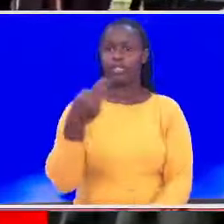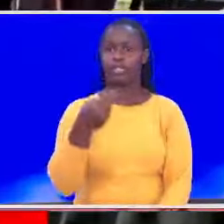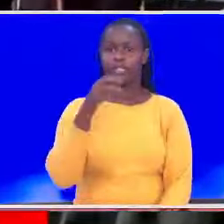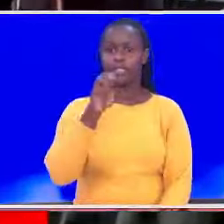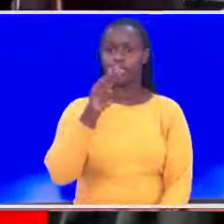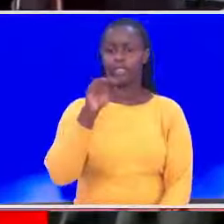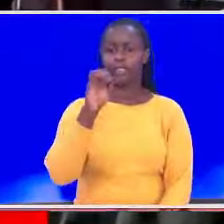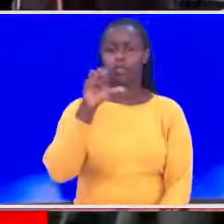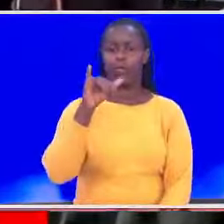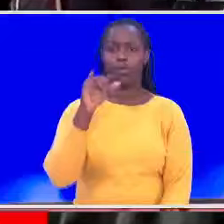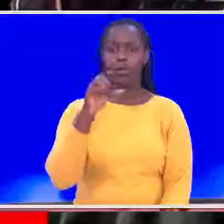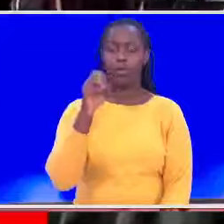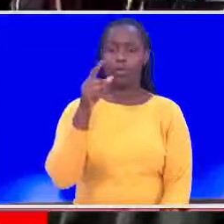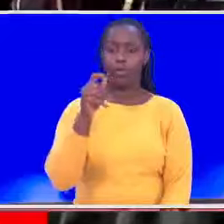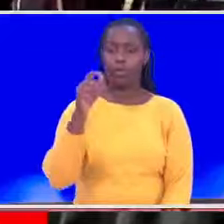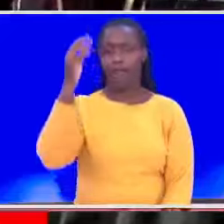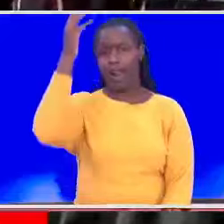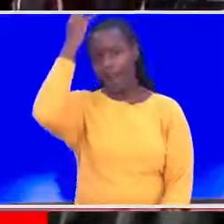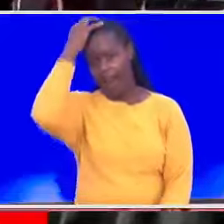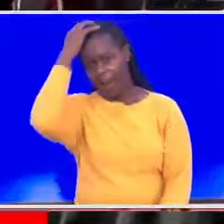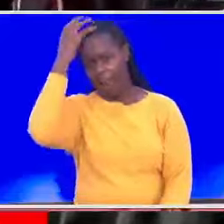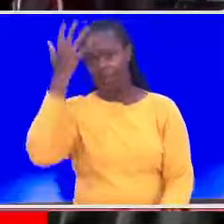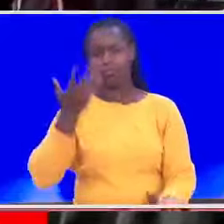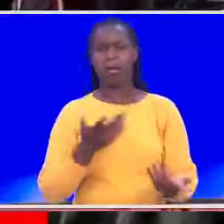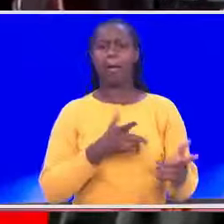Lamu, Mandera, Wajia,